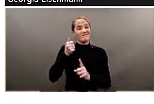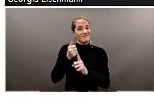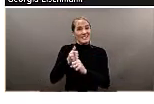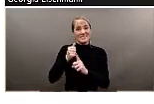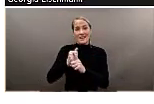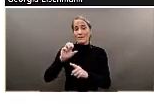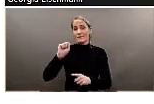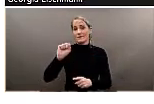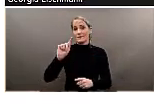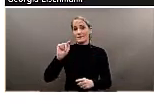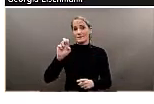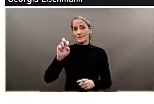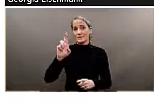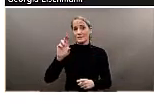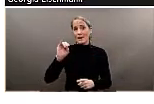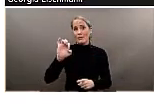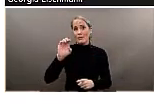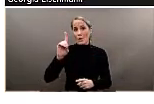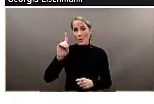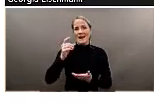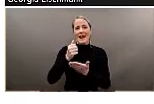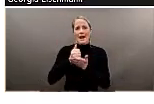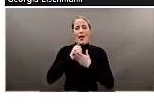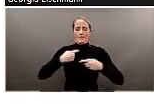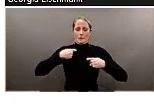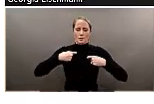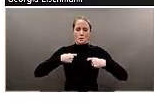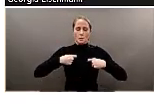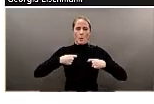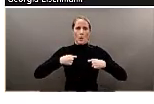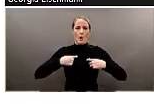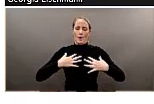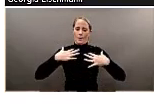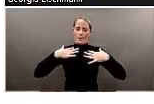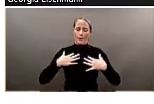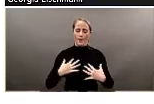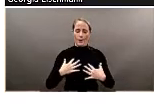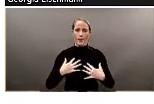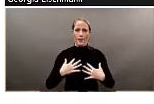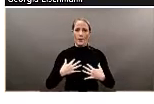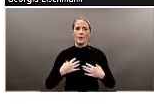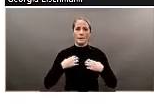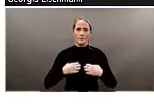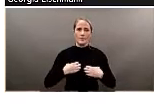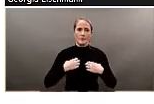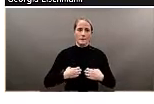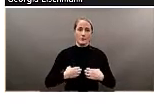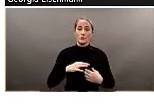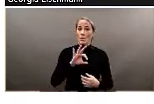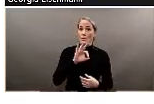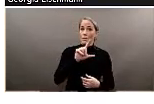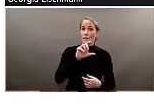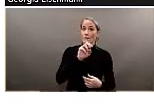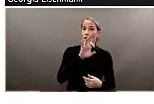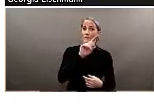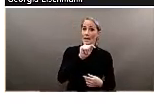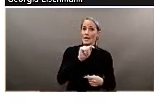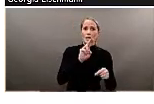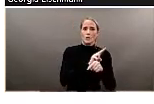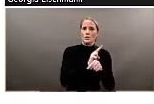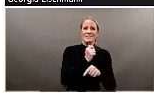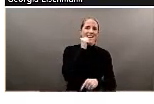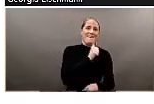inhaled type of medication. It's a steroid that helps kind of suppress the asthma symptoms, right? And it's used every day,